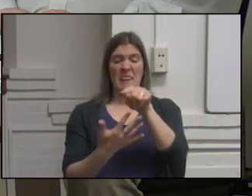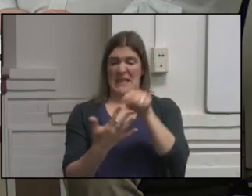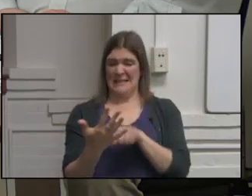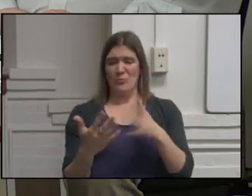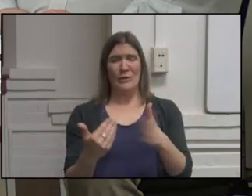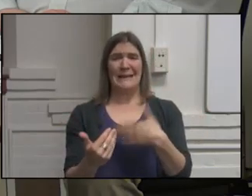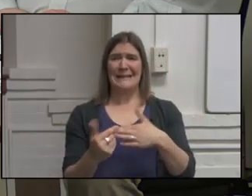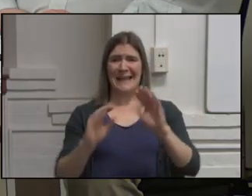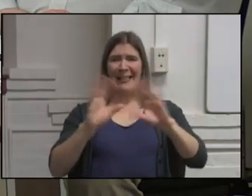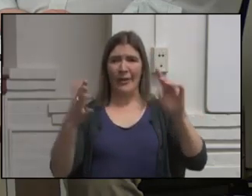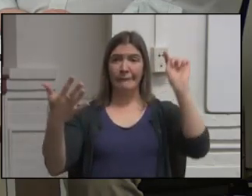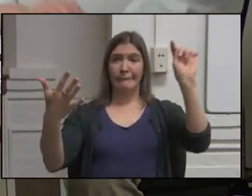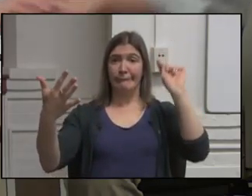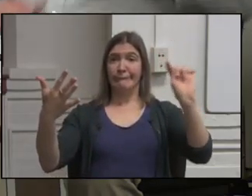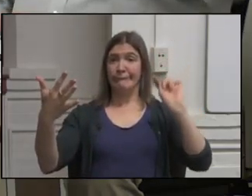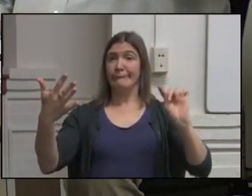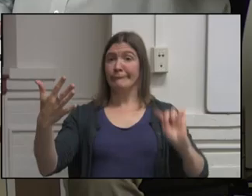straightforward.